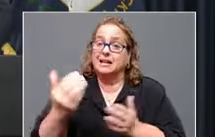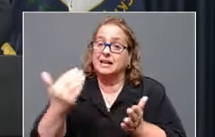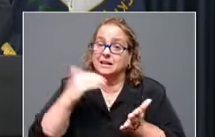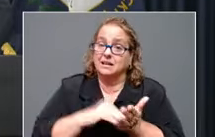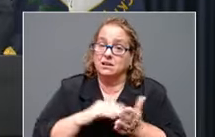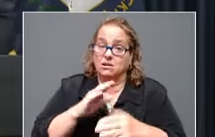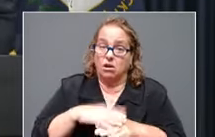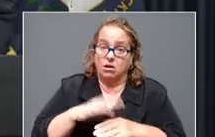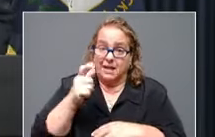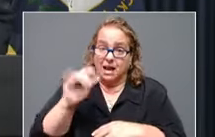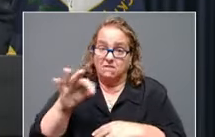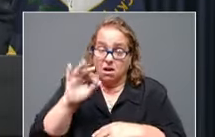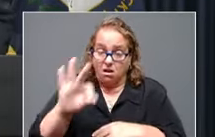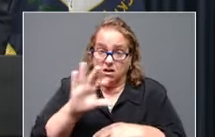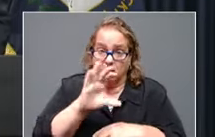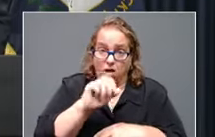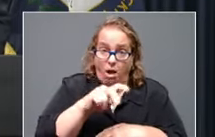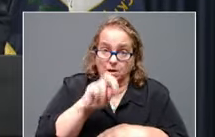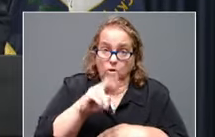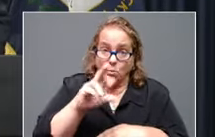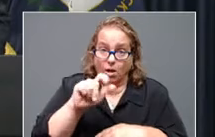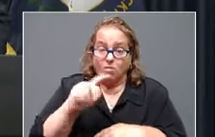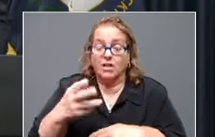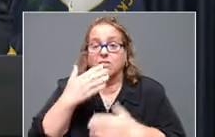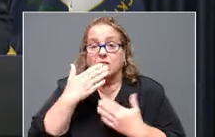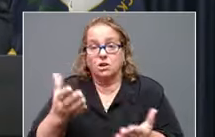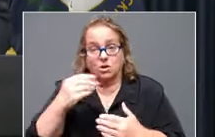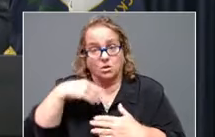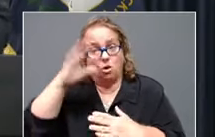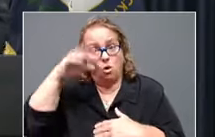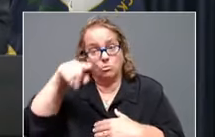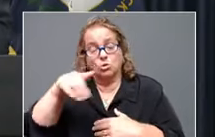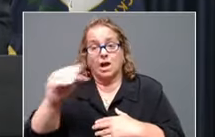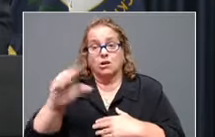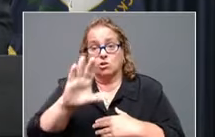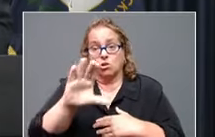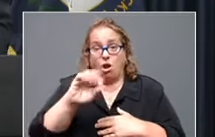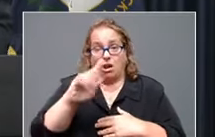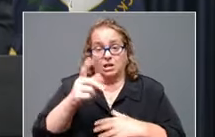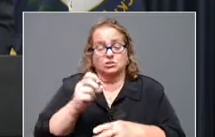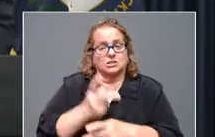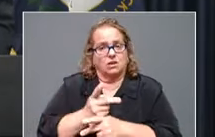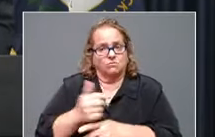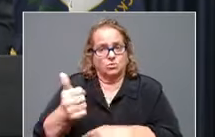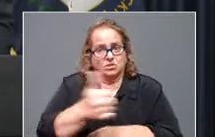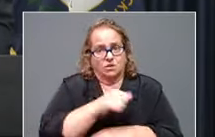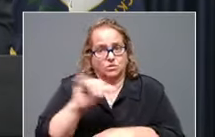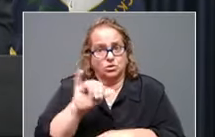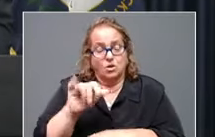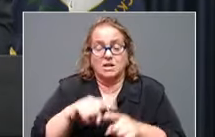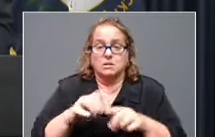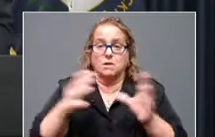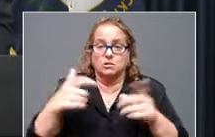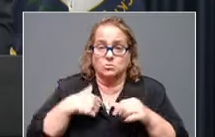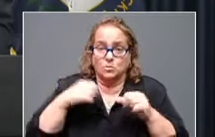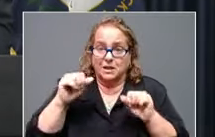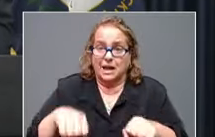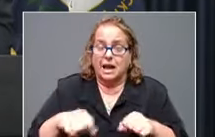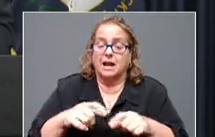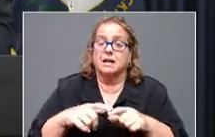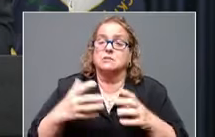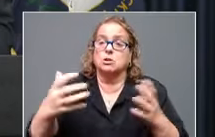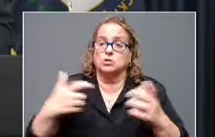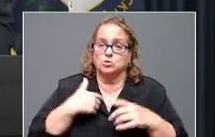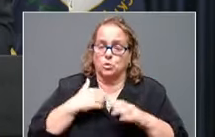talk about our next step in fighting this virus. As of today, we have now